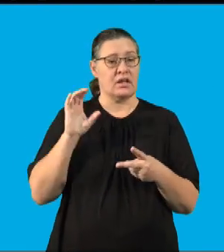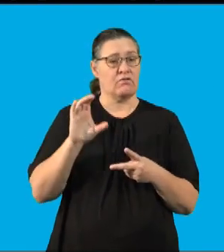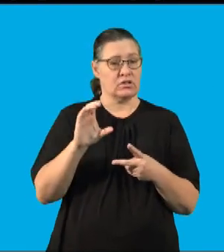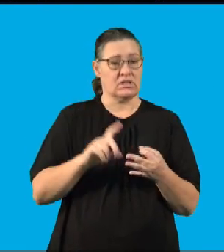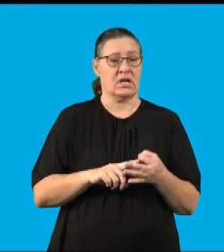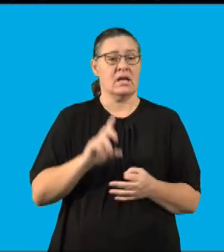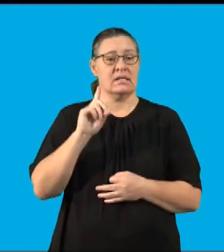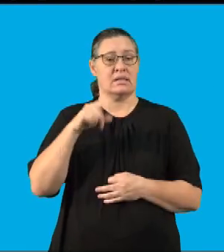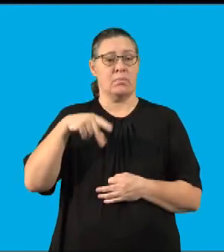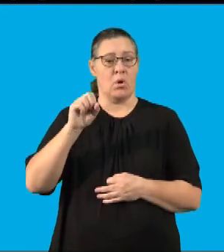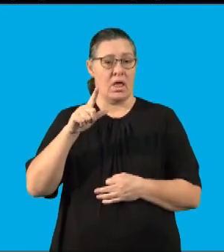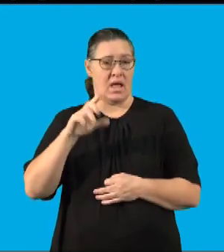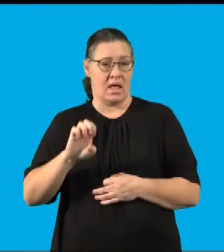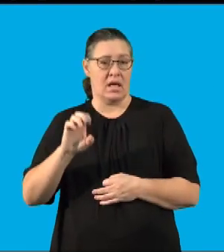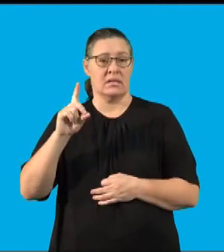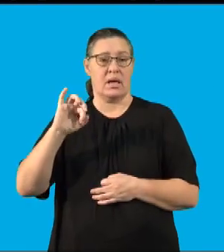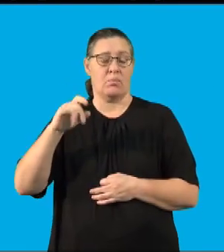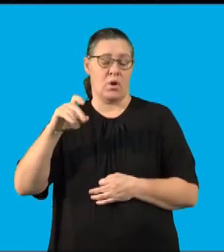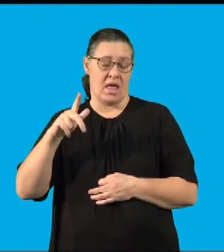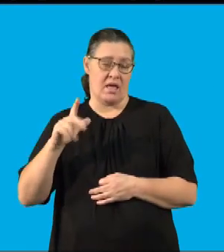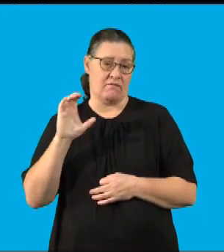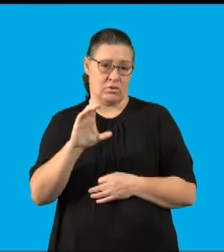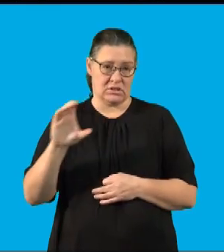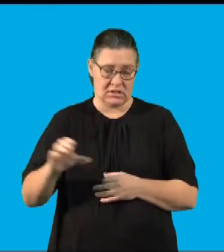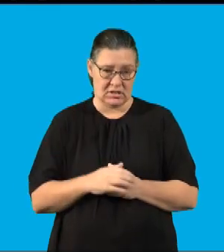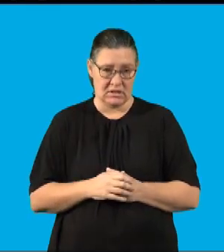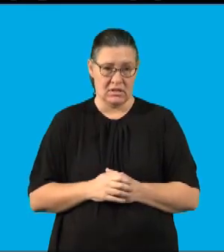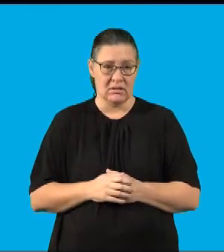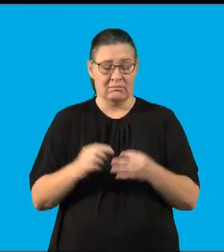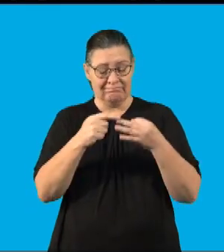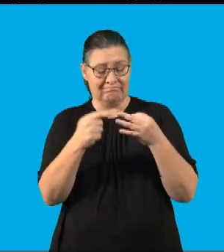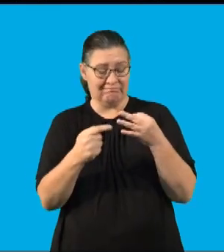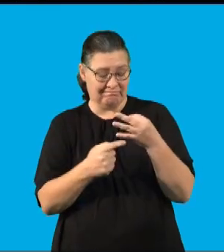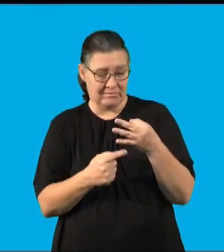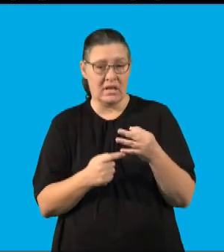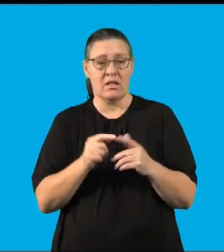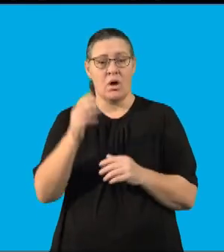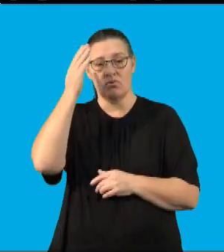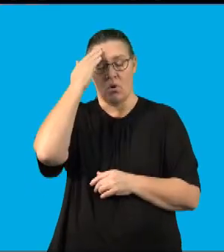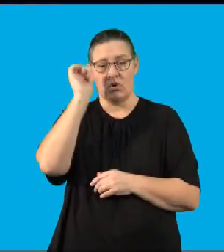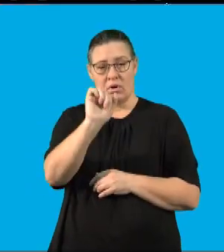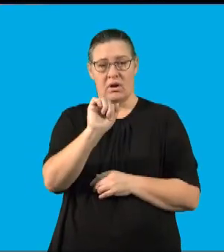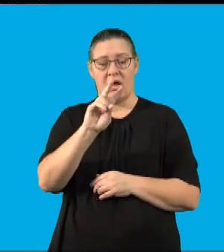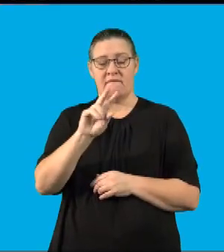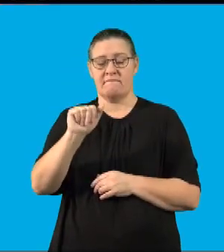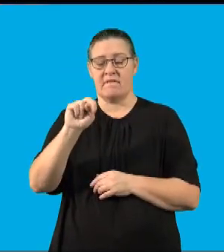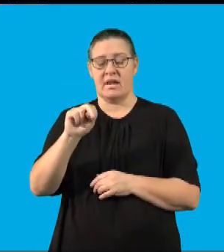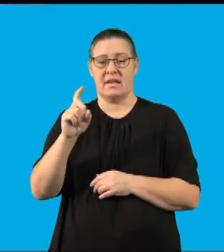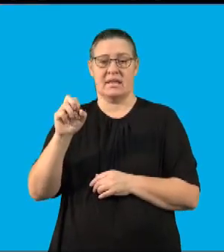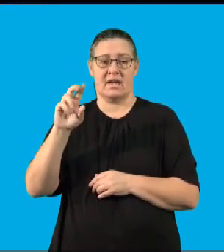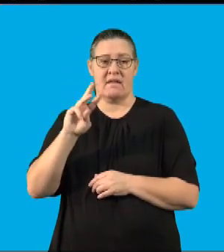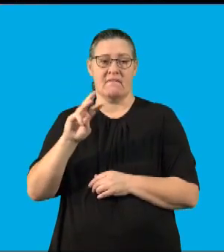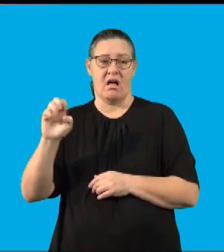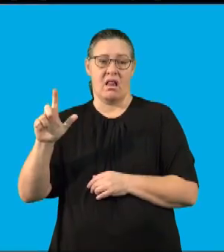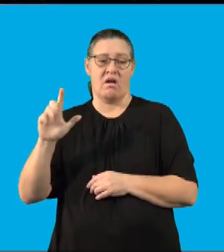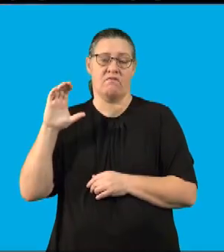forces, and then we also have our dipole-dipole forces. And then these intermolecular forces, they are known as your van der Waals